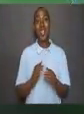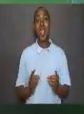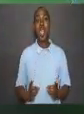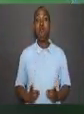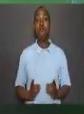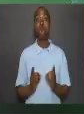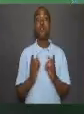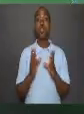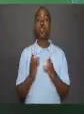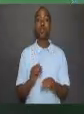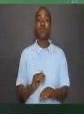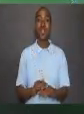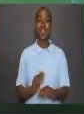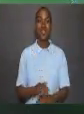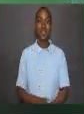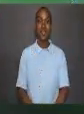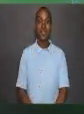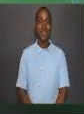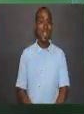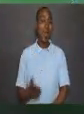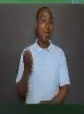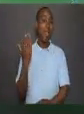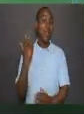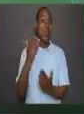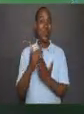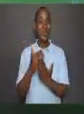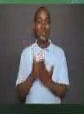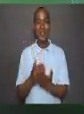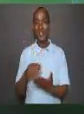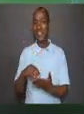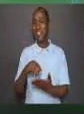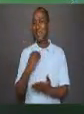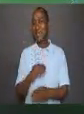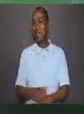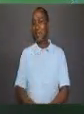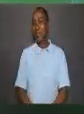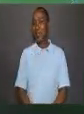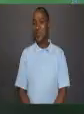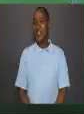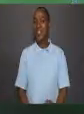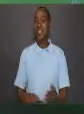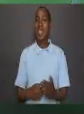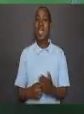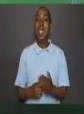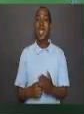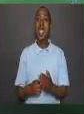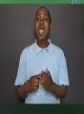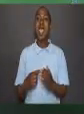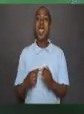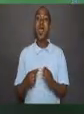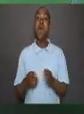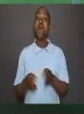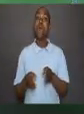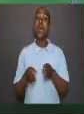diffusion. In our last lesson, we learned about permeability of the